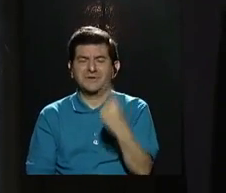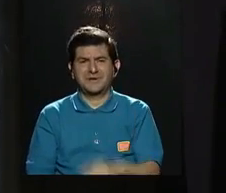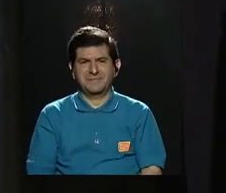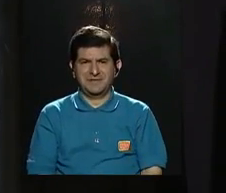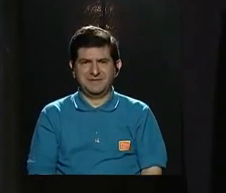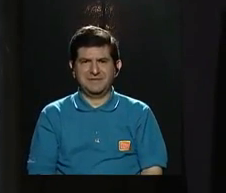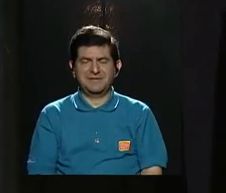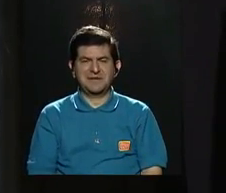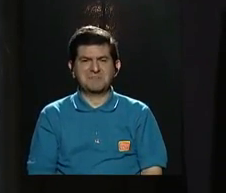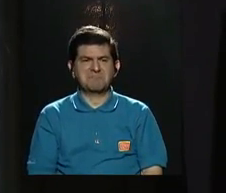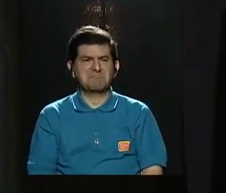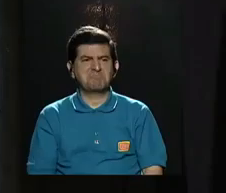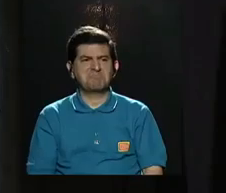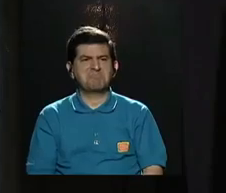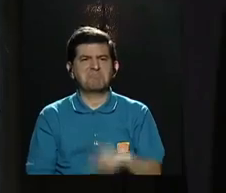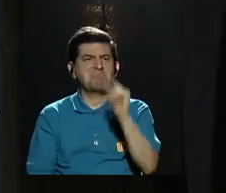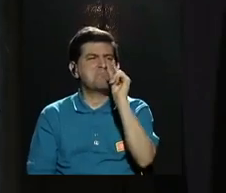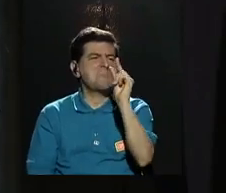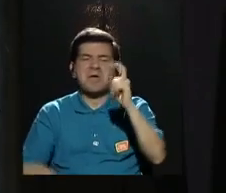footnote.